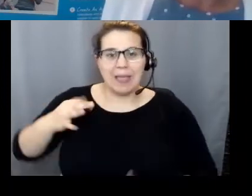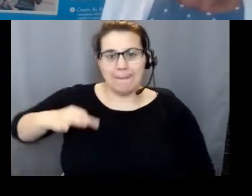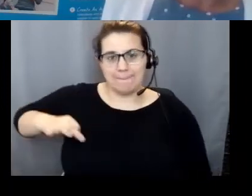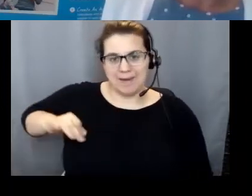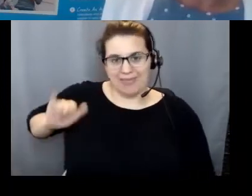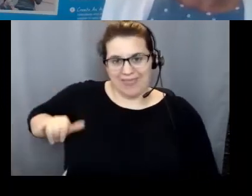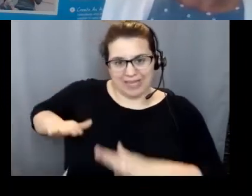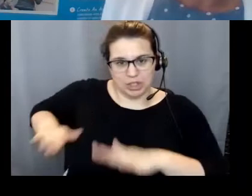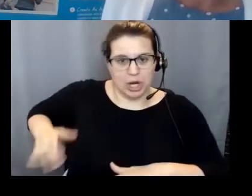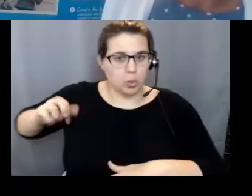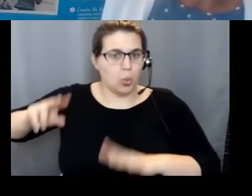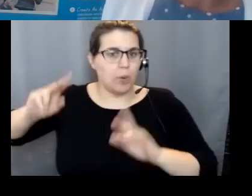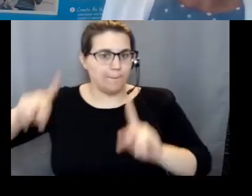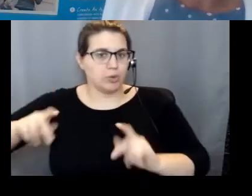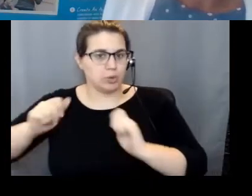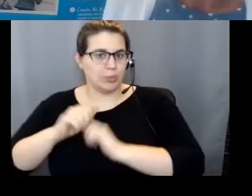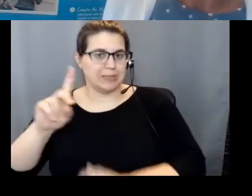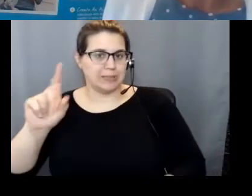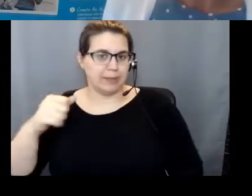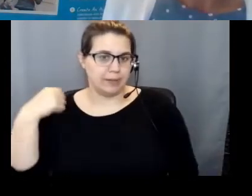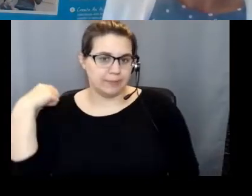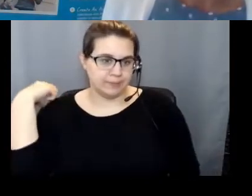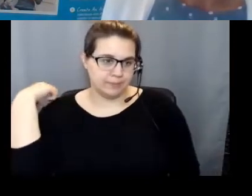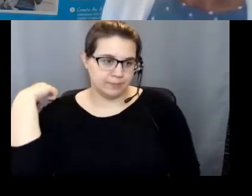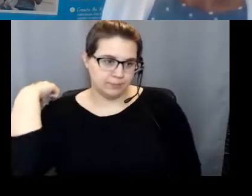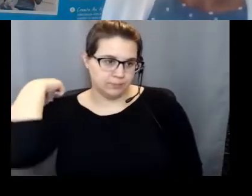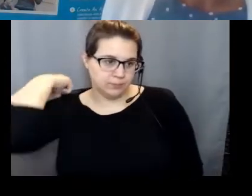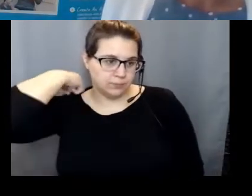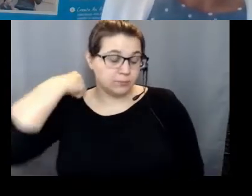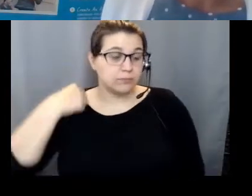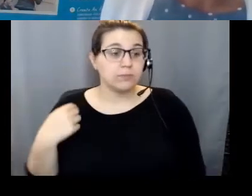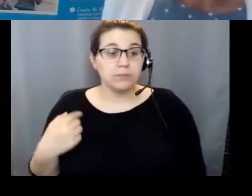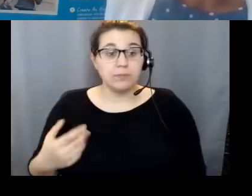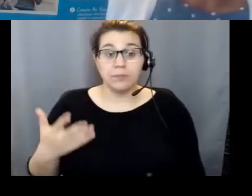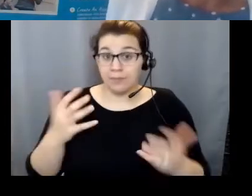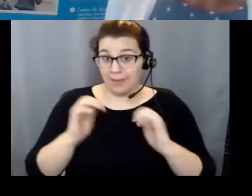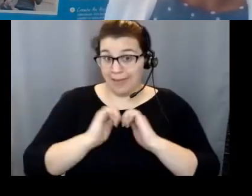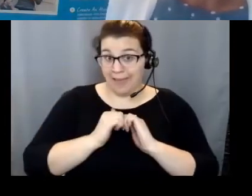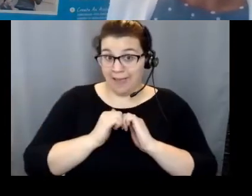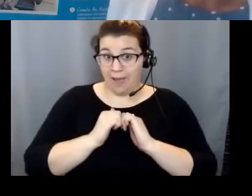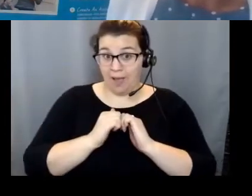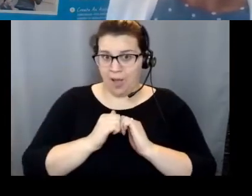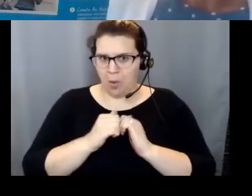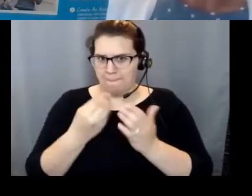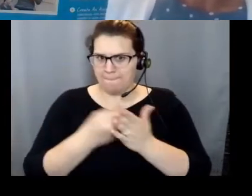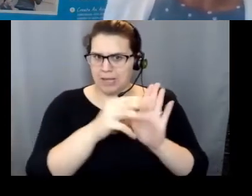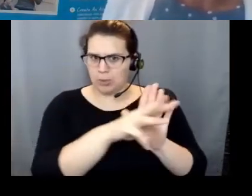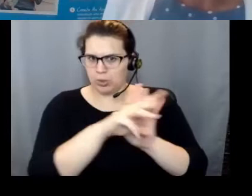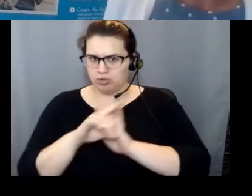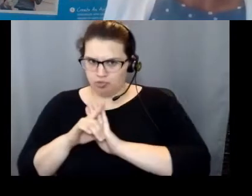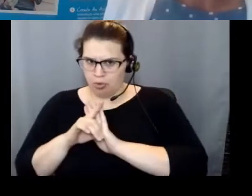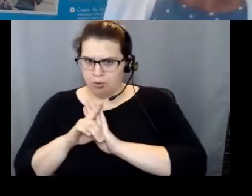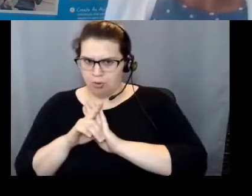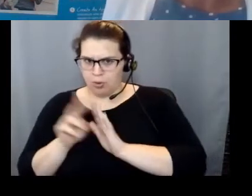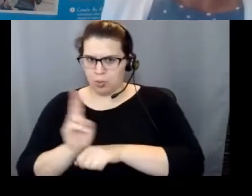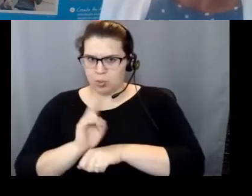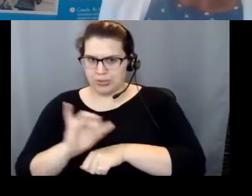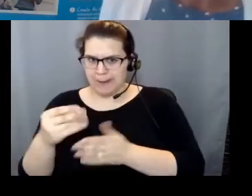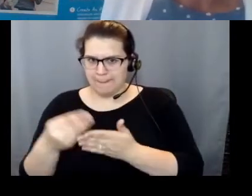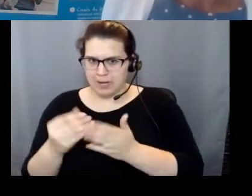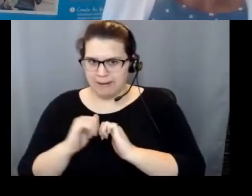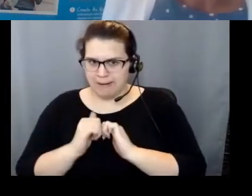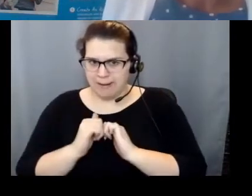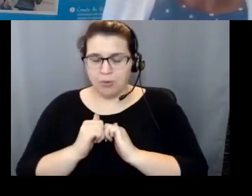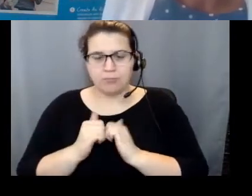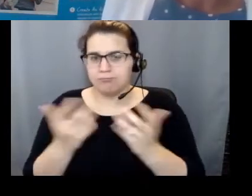the adult with a disability. So as for ways to make a withdrawal and get money out of your account,